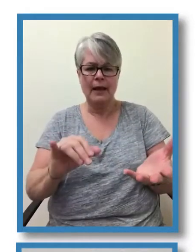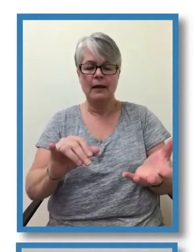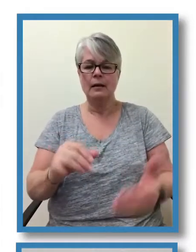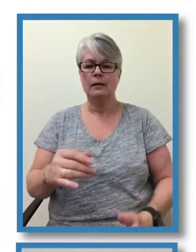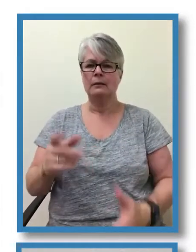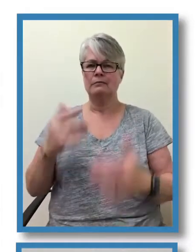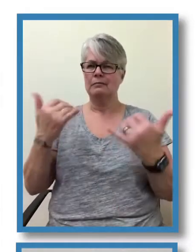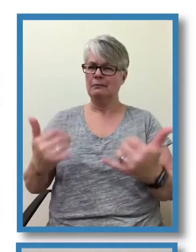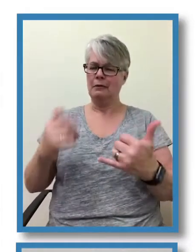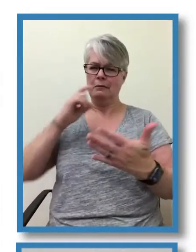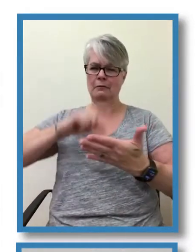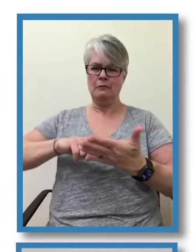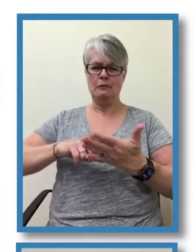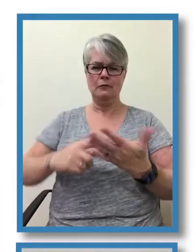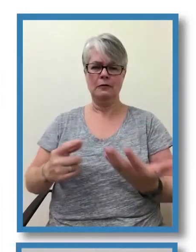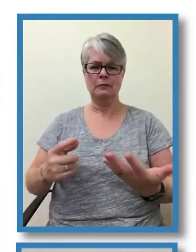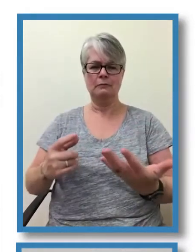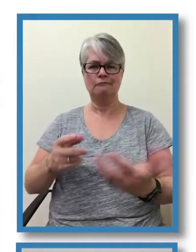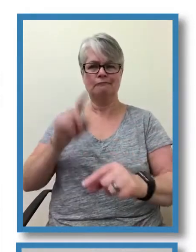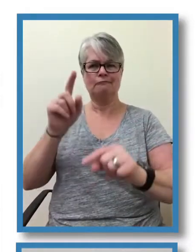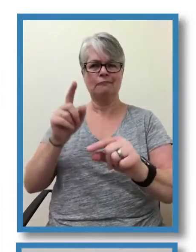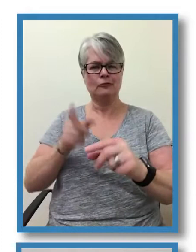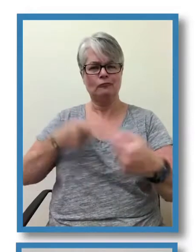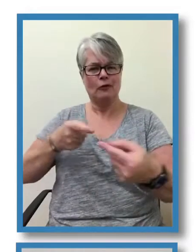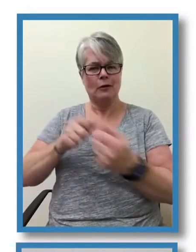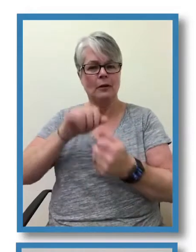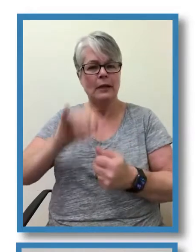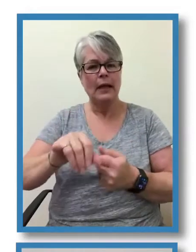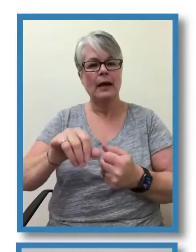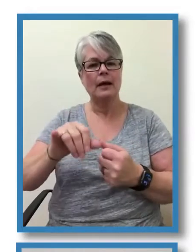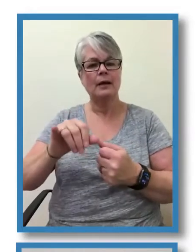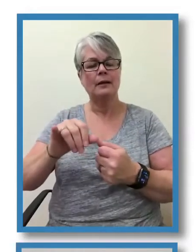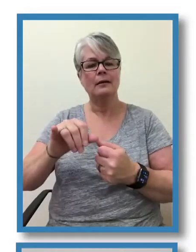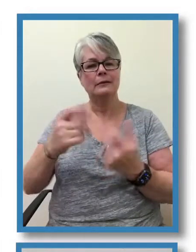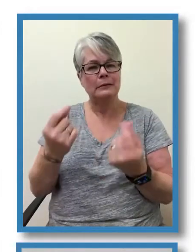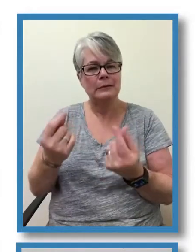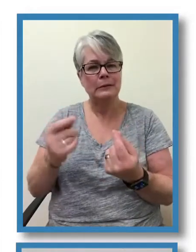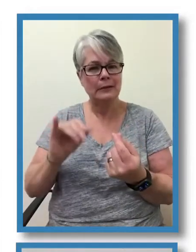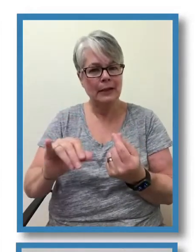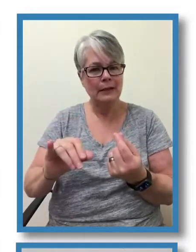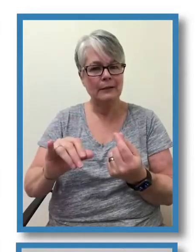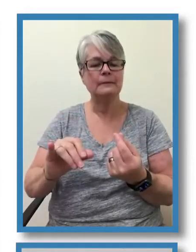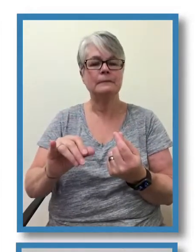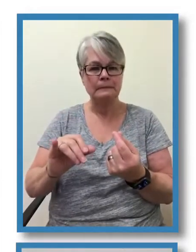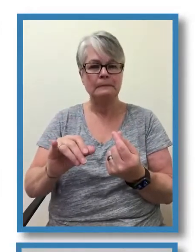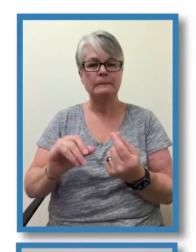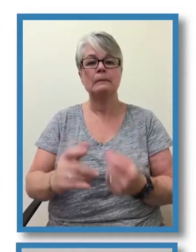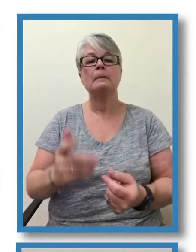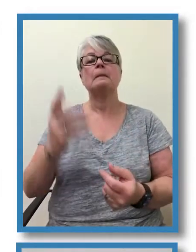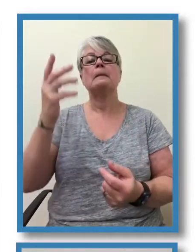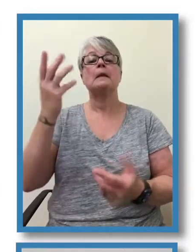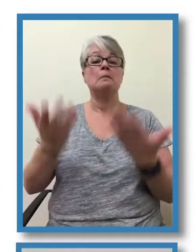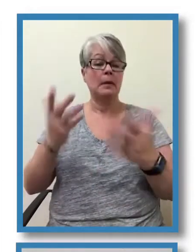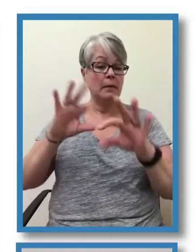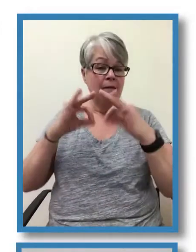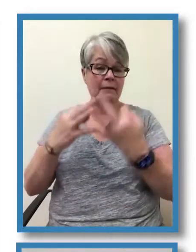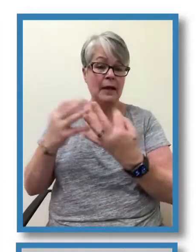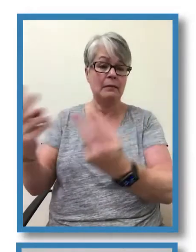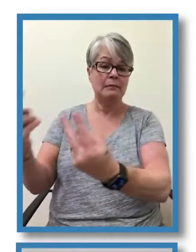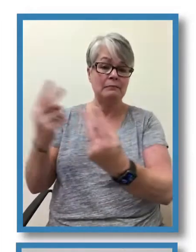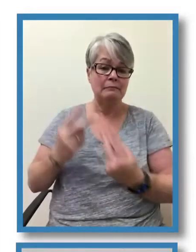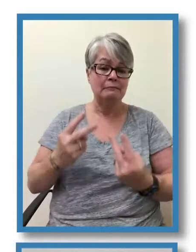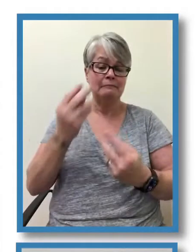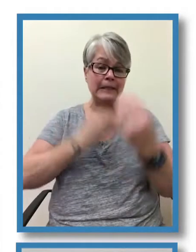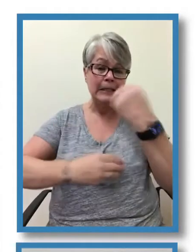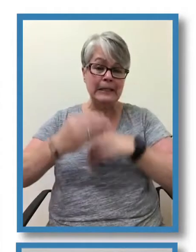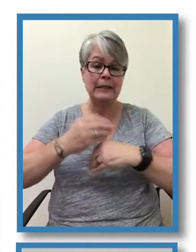in a sequence that's planned. The food may start to, people may say, well, this doesn't taste the same way as it used to